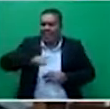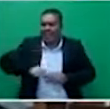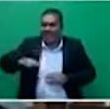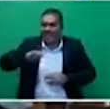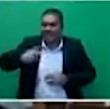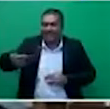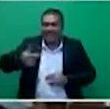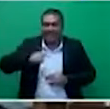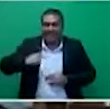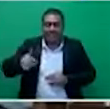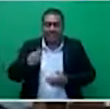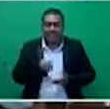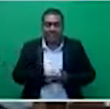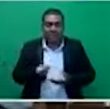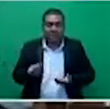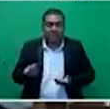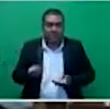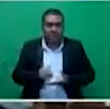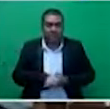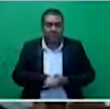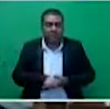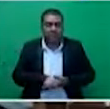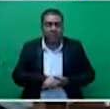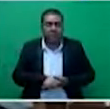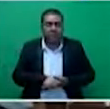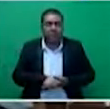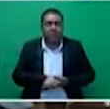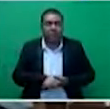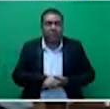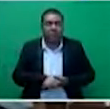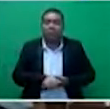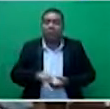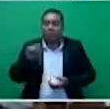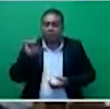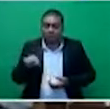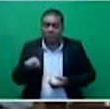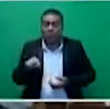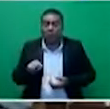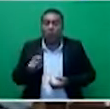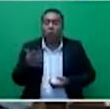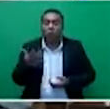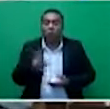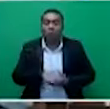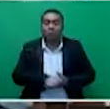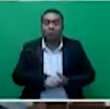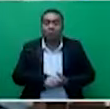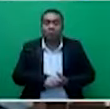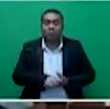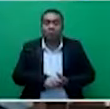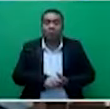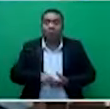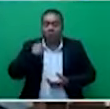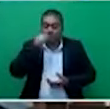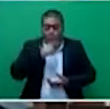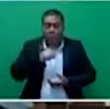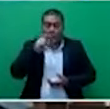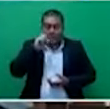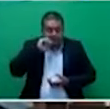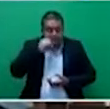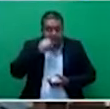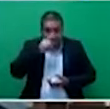interior of Daita City. Mr. Speaker, sir. So obviously, that there will be people within that